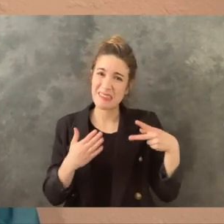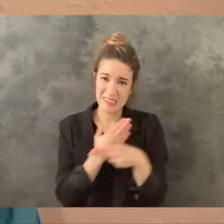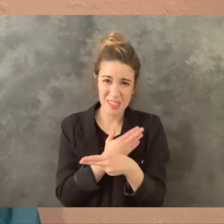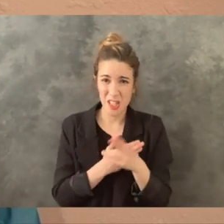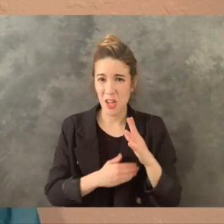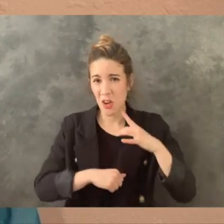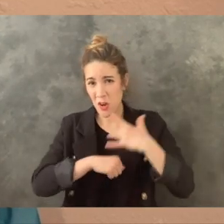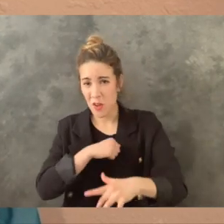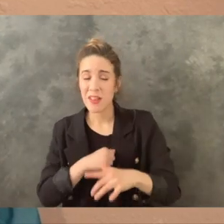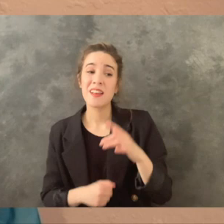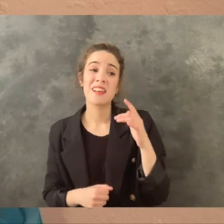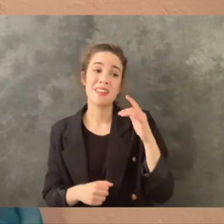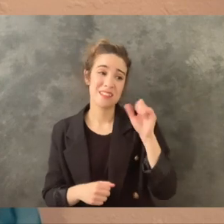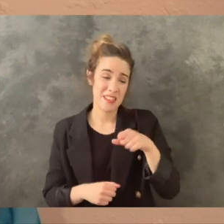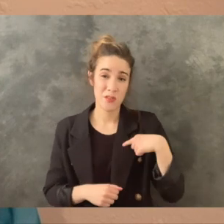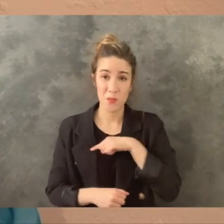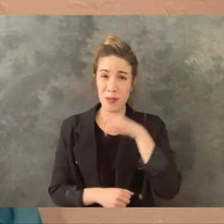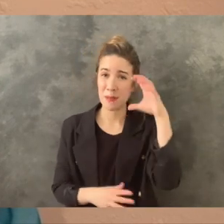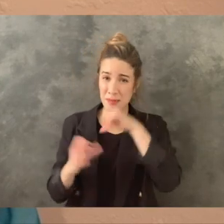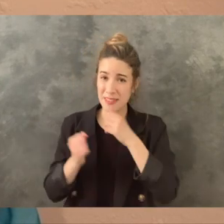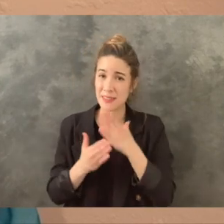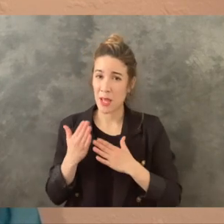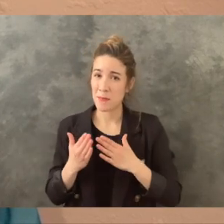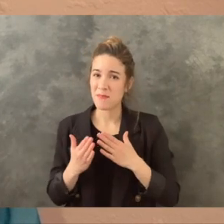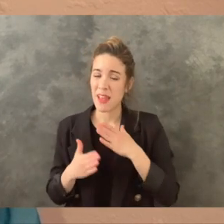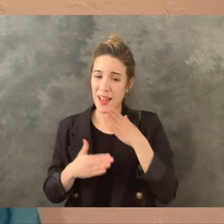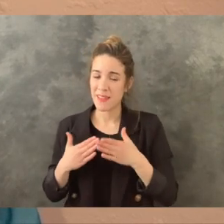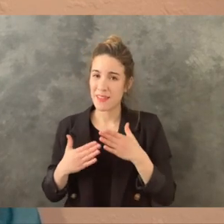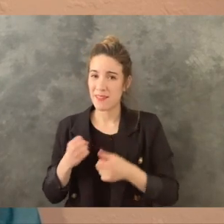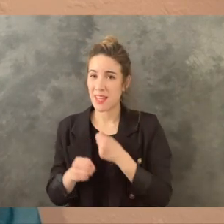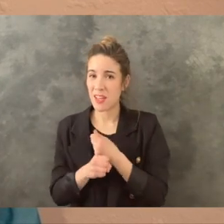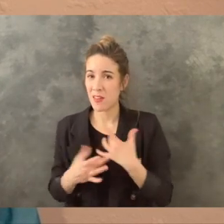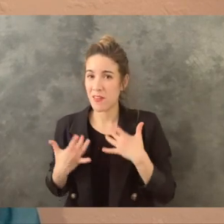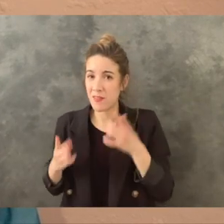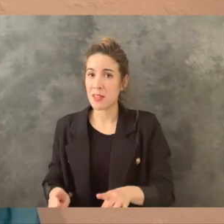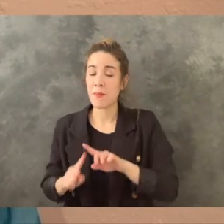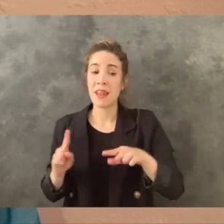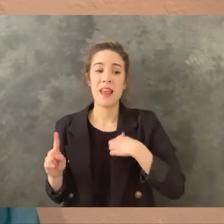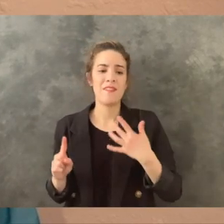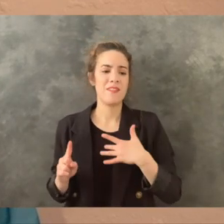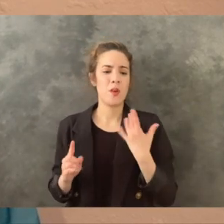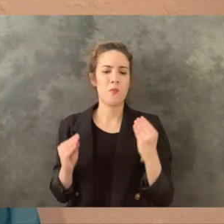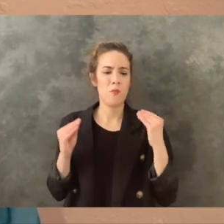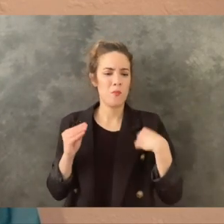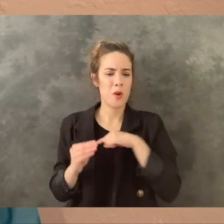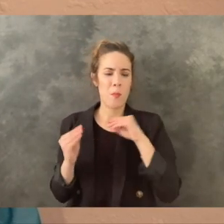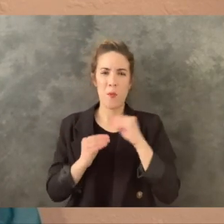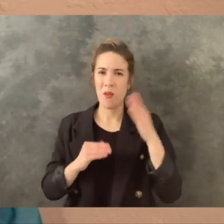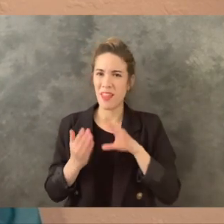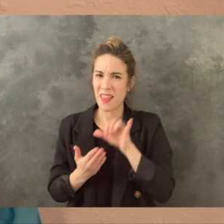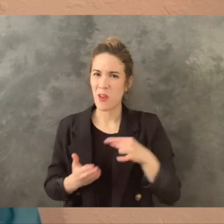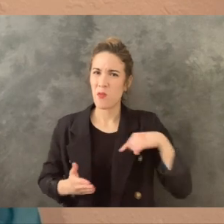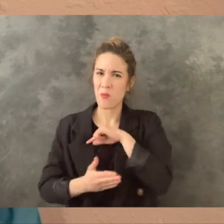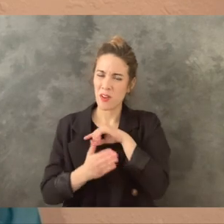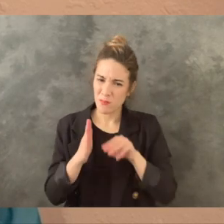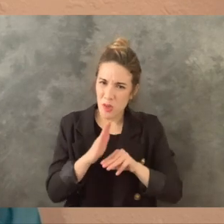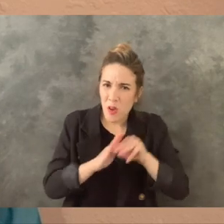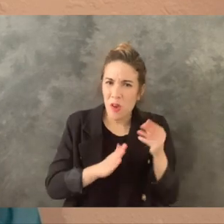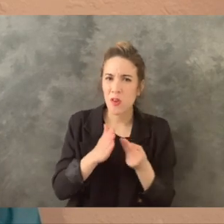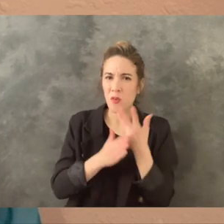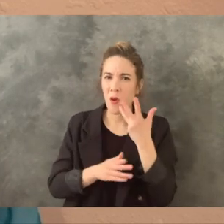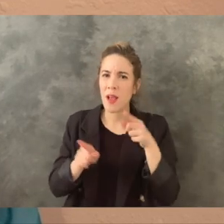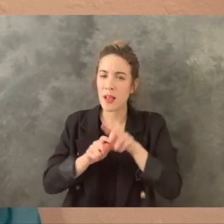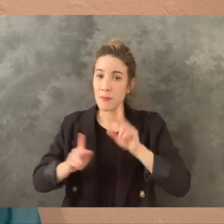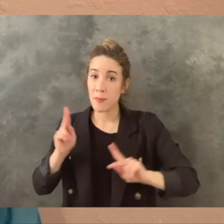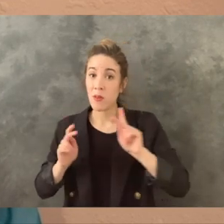get cut short early, and yes, we missed out on some end of year events. But I feel that we are so much more than that. We have grown as individuals